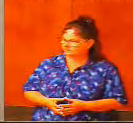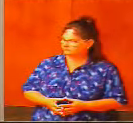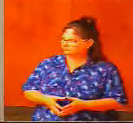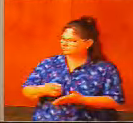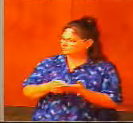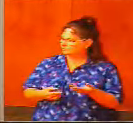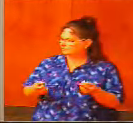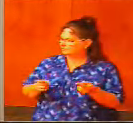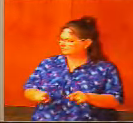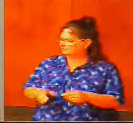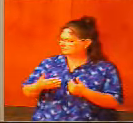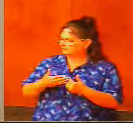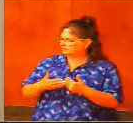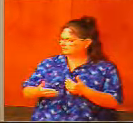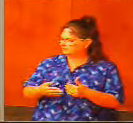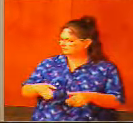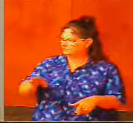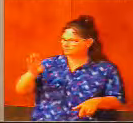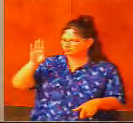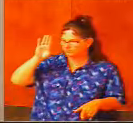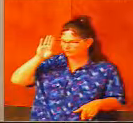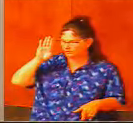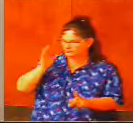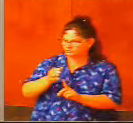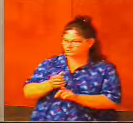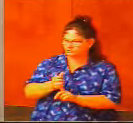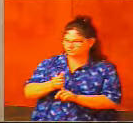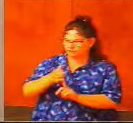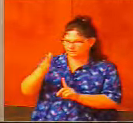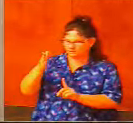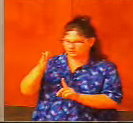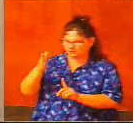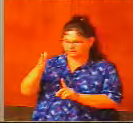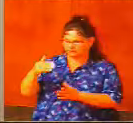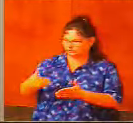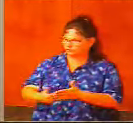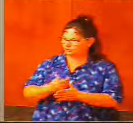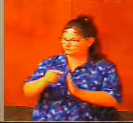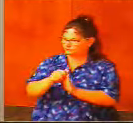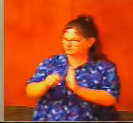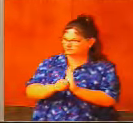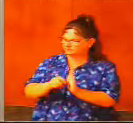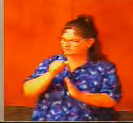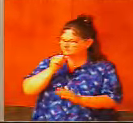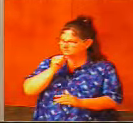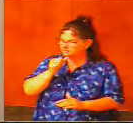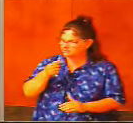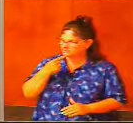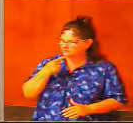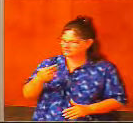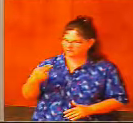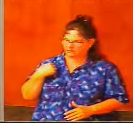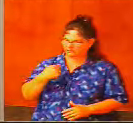What happened after Barabbas was released? Well, the New Testament doesn't tell us.